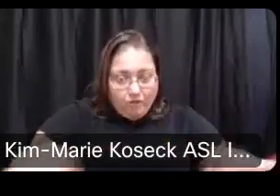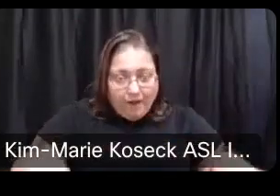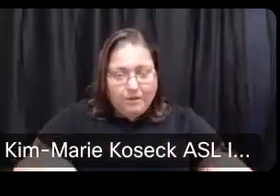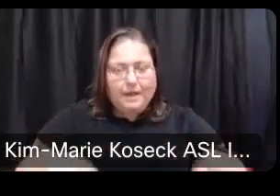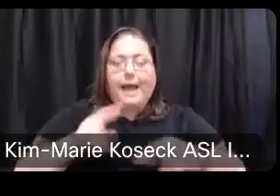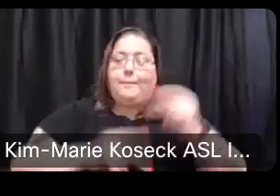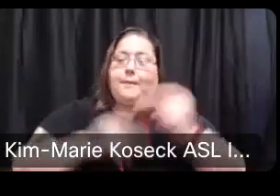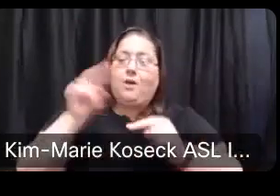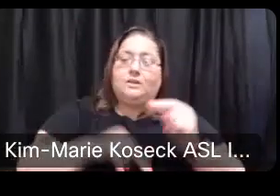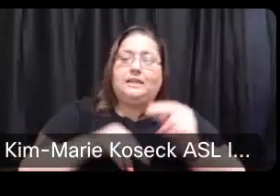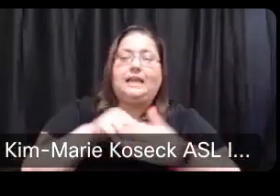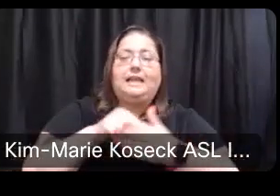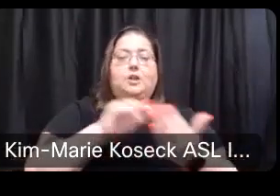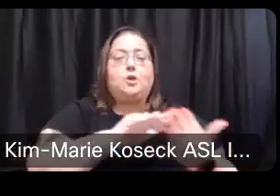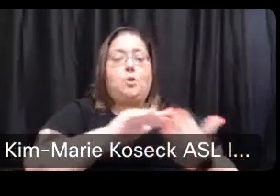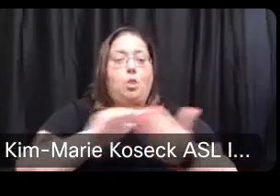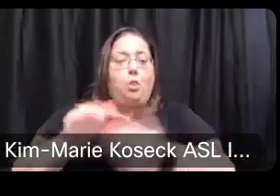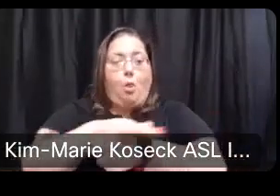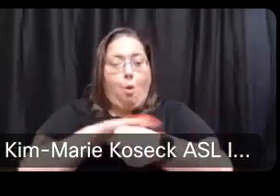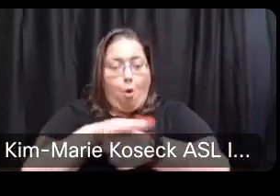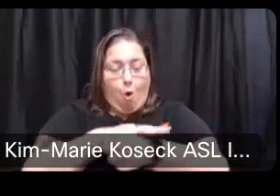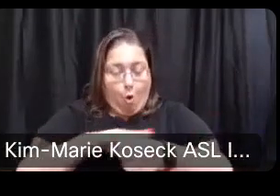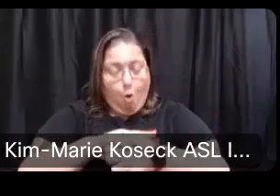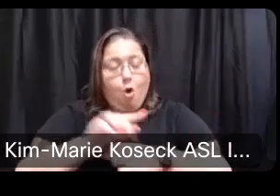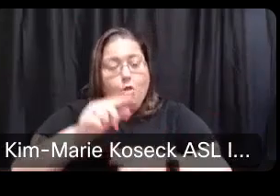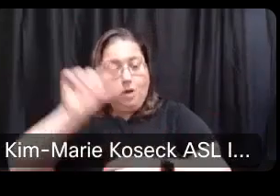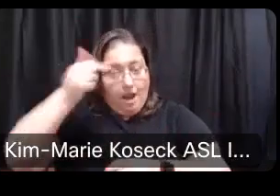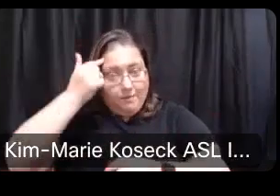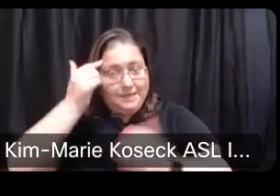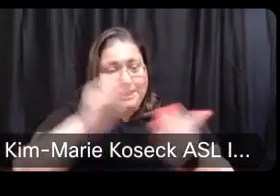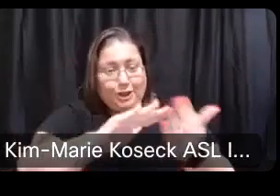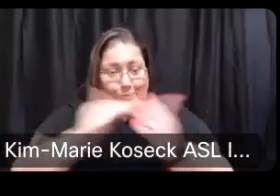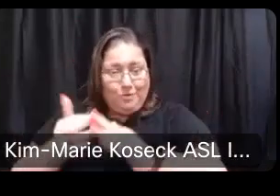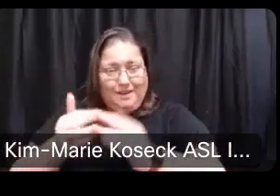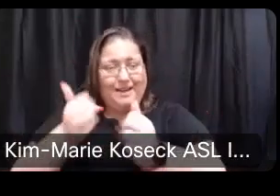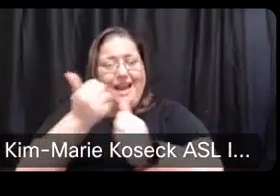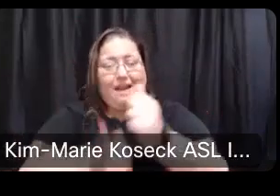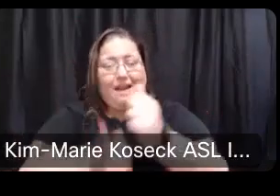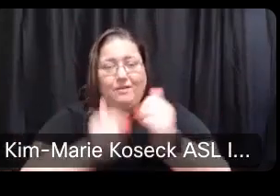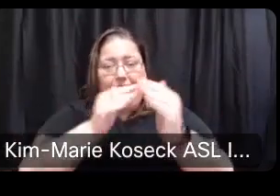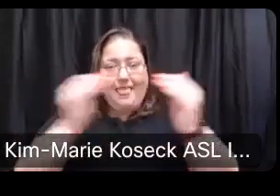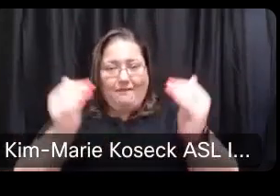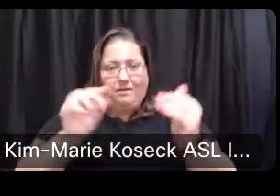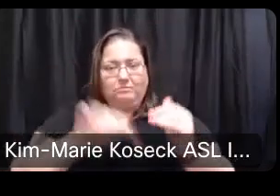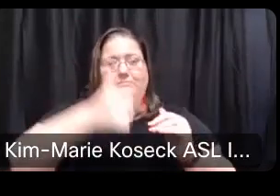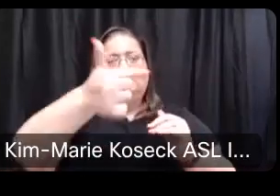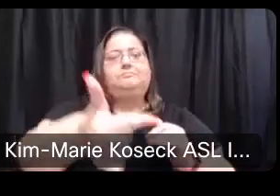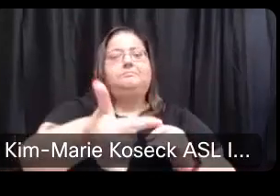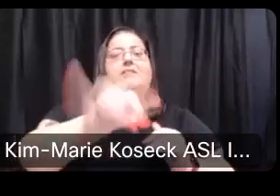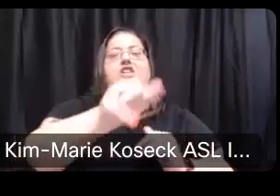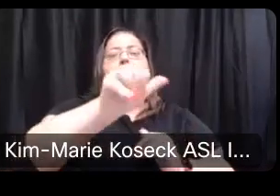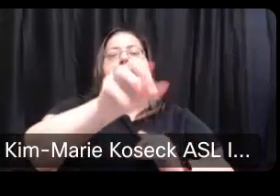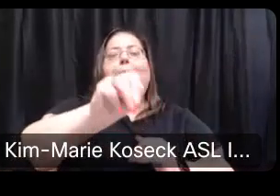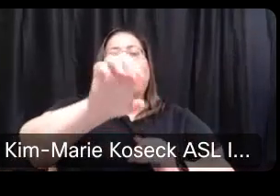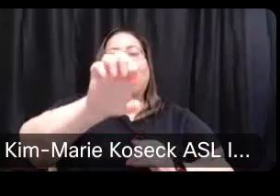into local governments and communities at every level. I'm now going to turn it over to Jamie